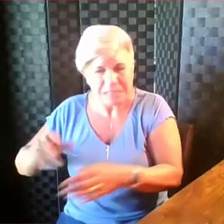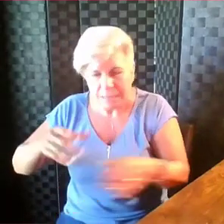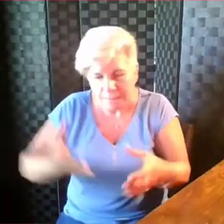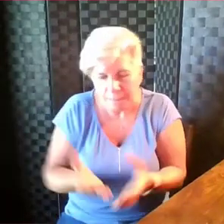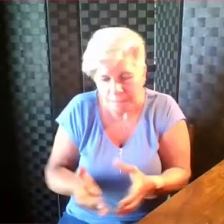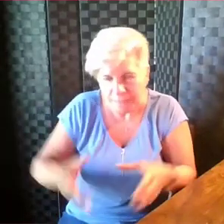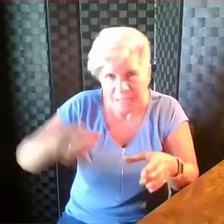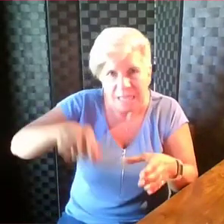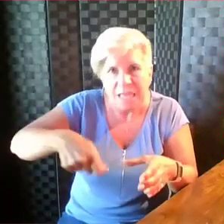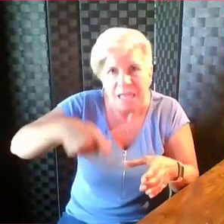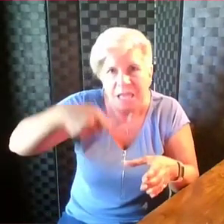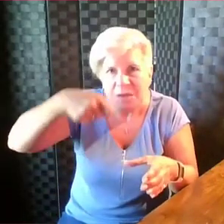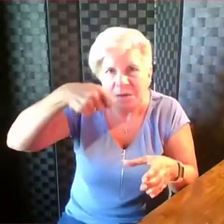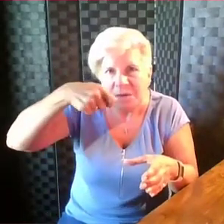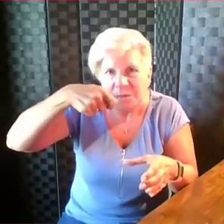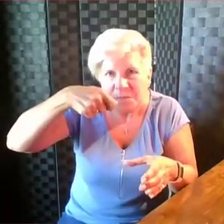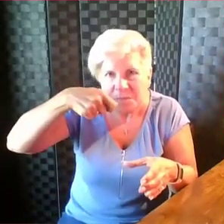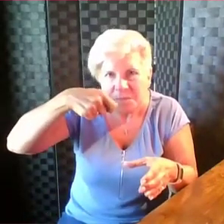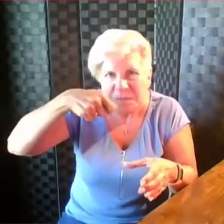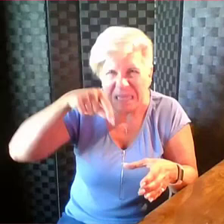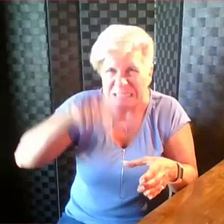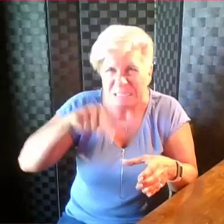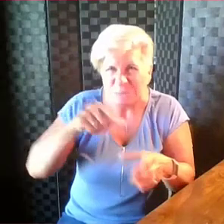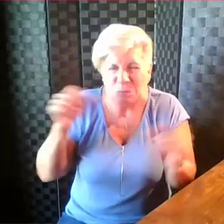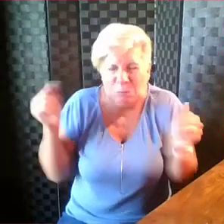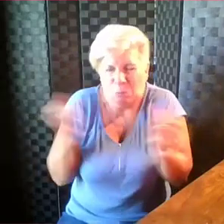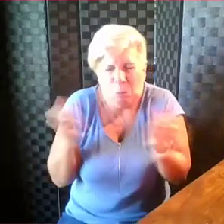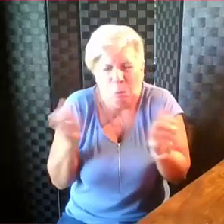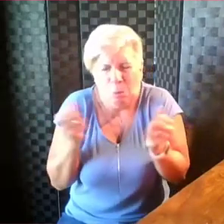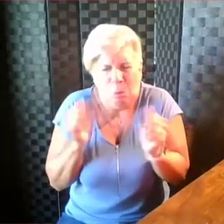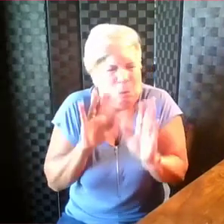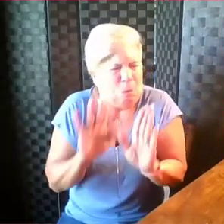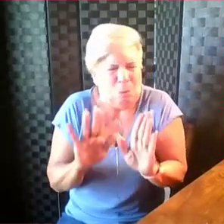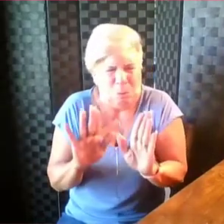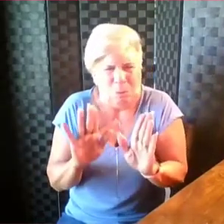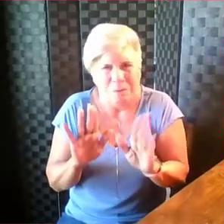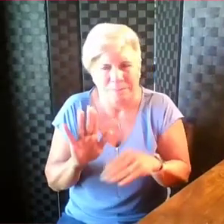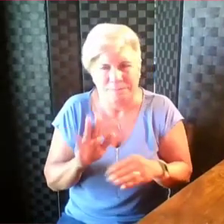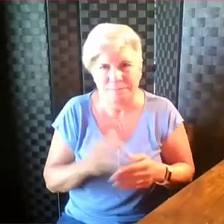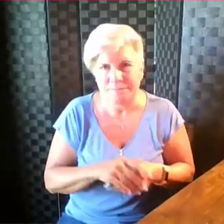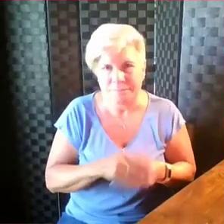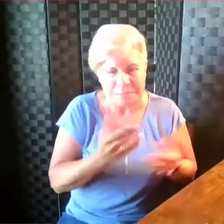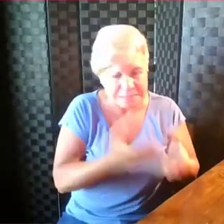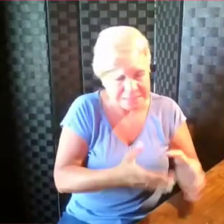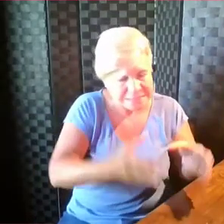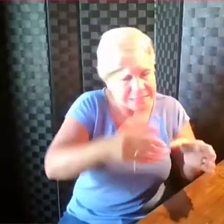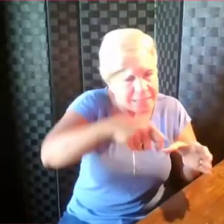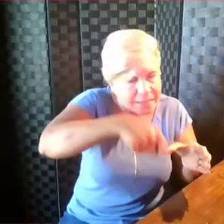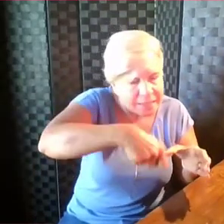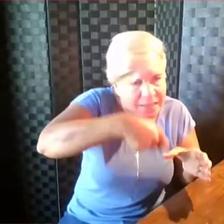"This porridge is too cold," she said. So she tasted the last bowl of porridge.